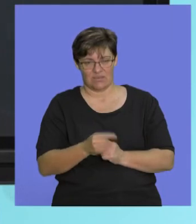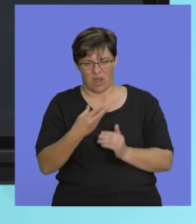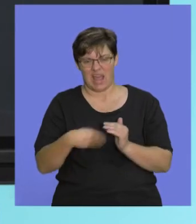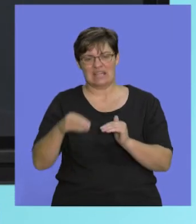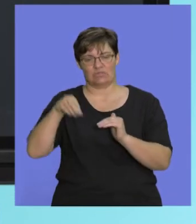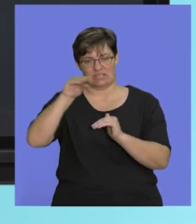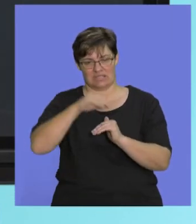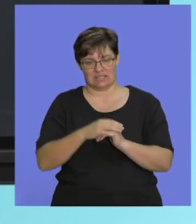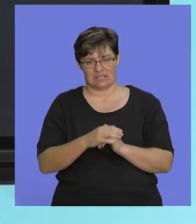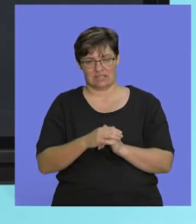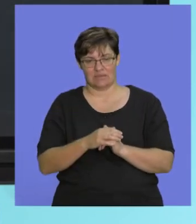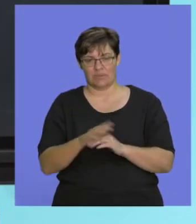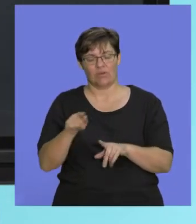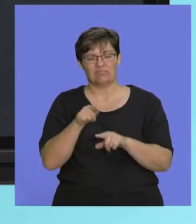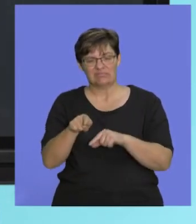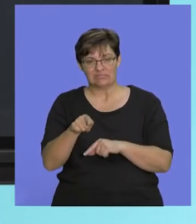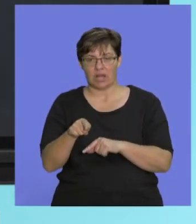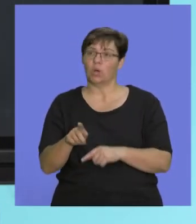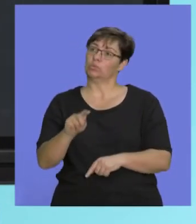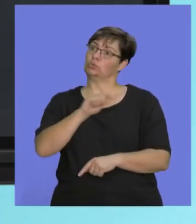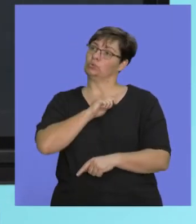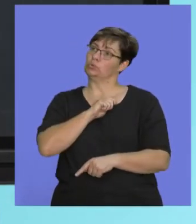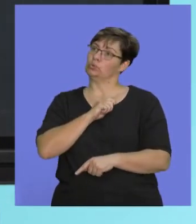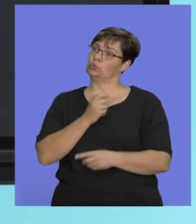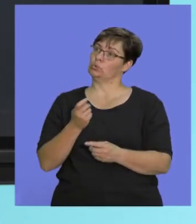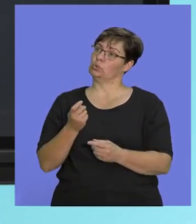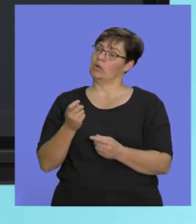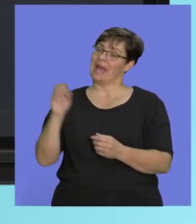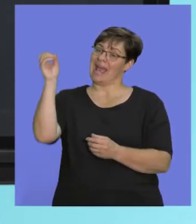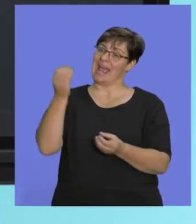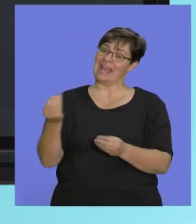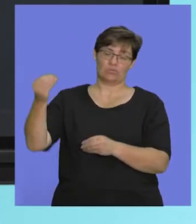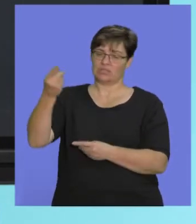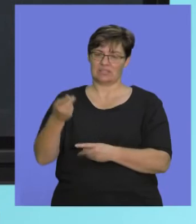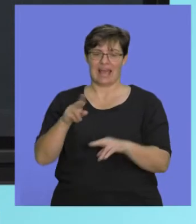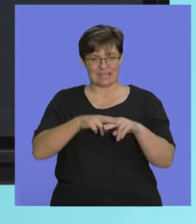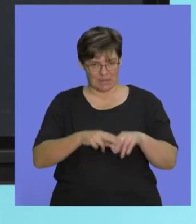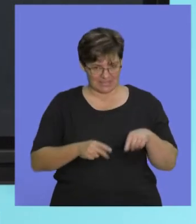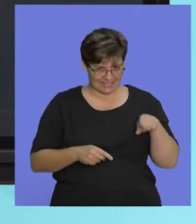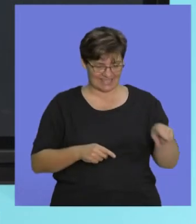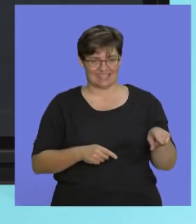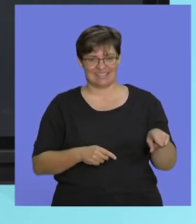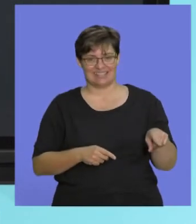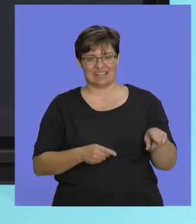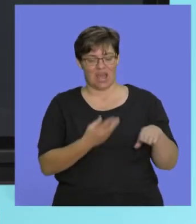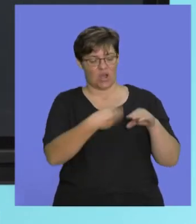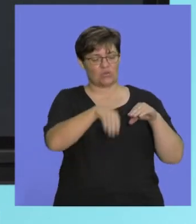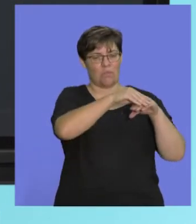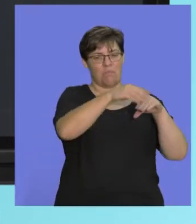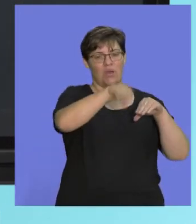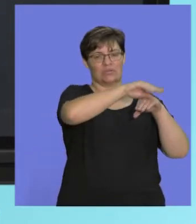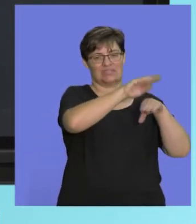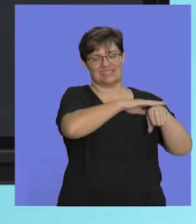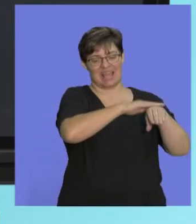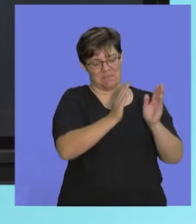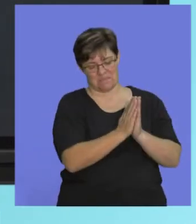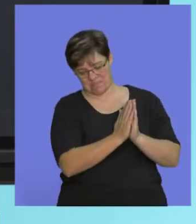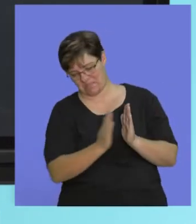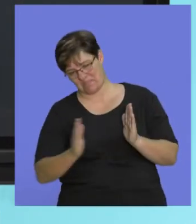much as the interest back. But that's not the actual interest, because it depends on what? The